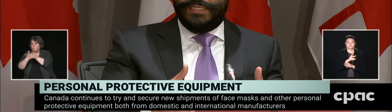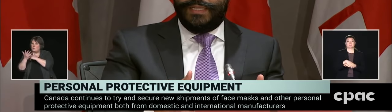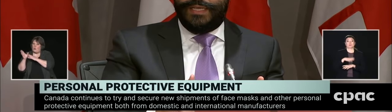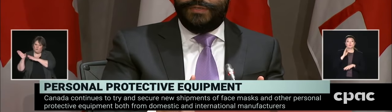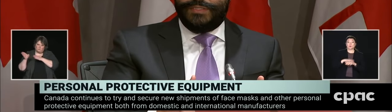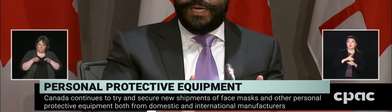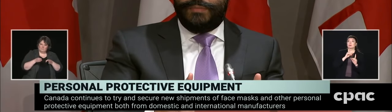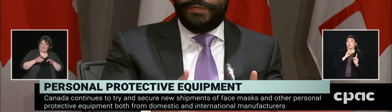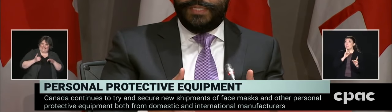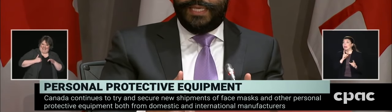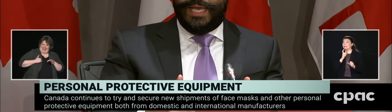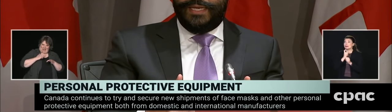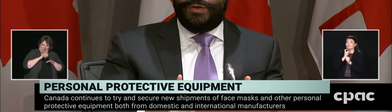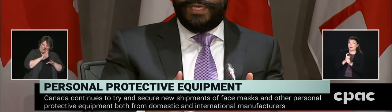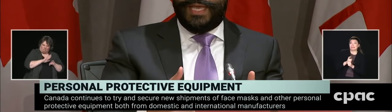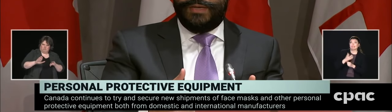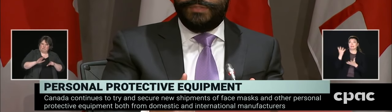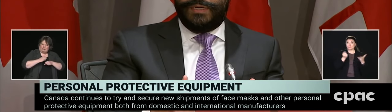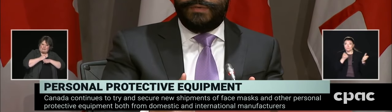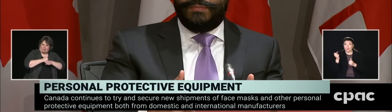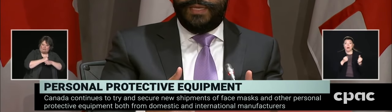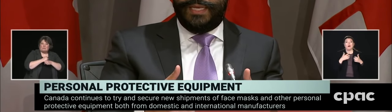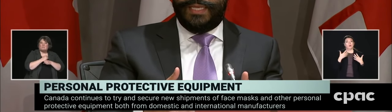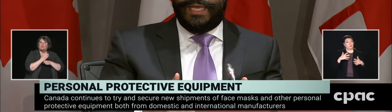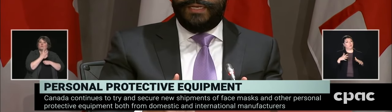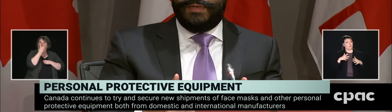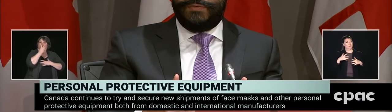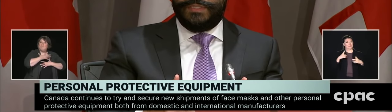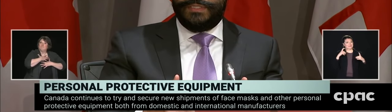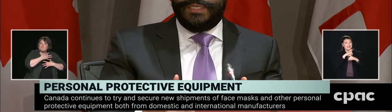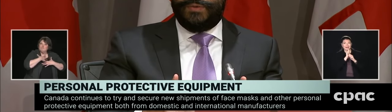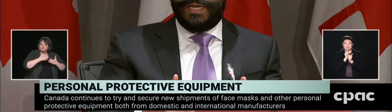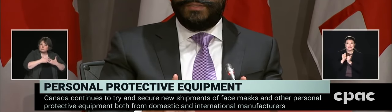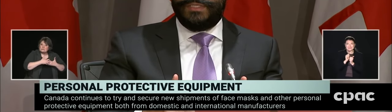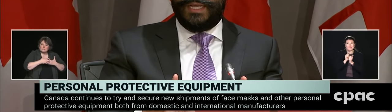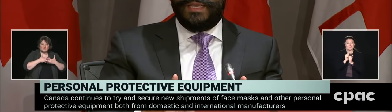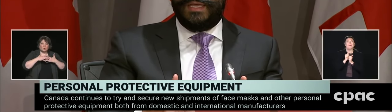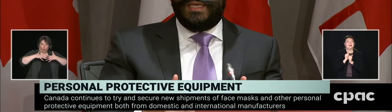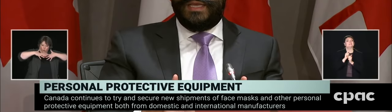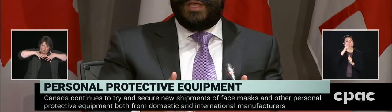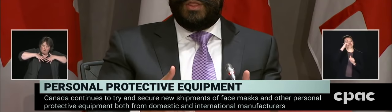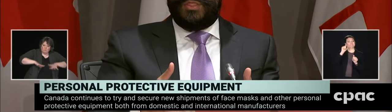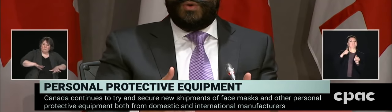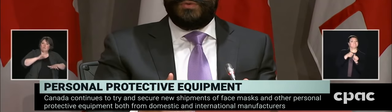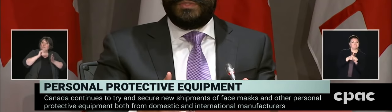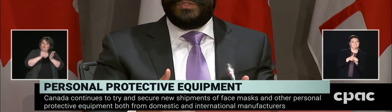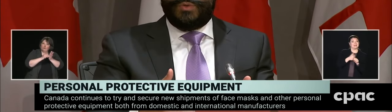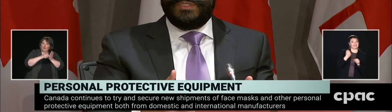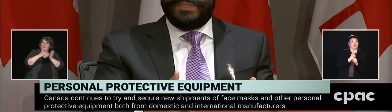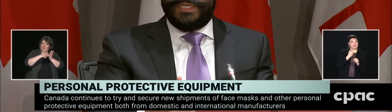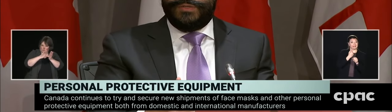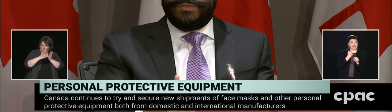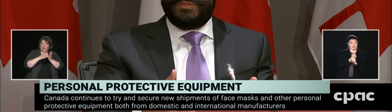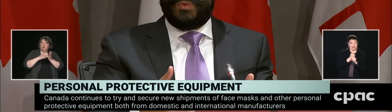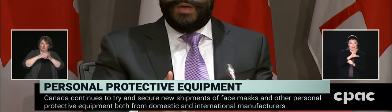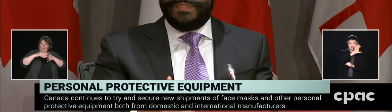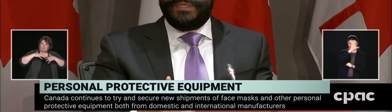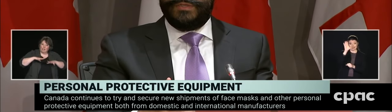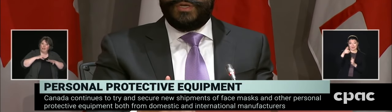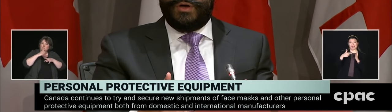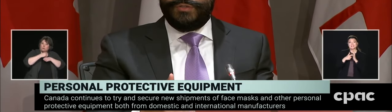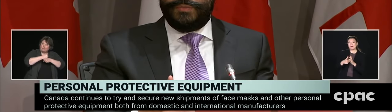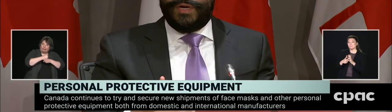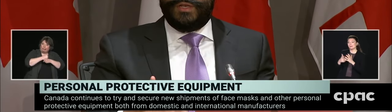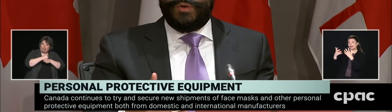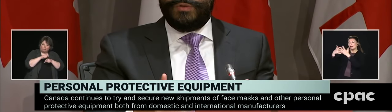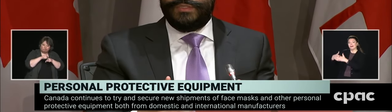for the ventilators that are built in Canada or the gowns that are made in Canada, for instance, that were announced today, those source materials, those raw